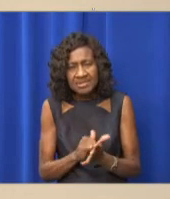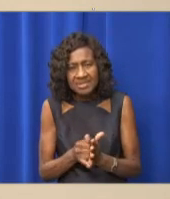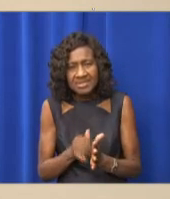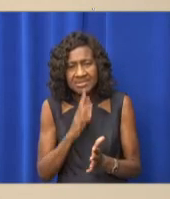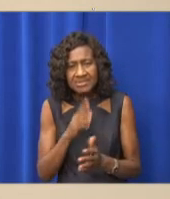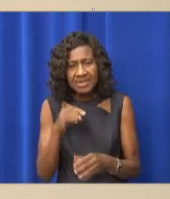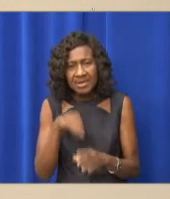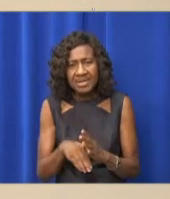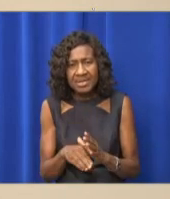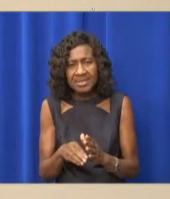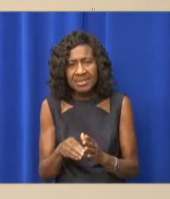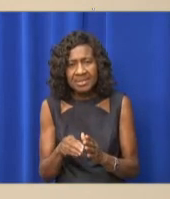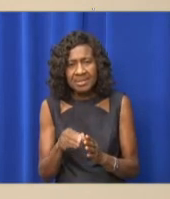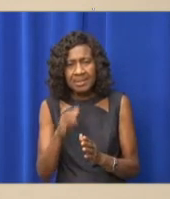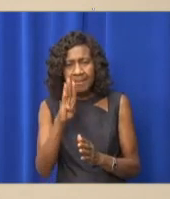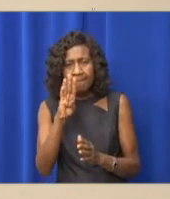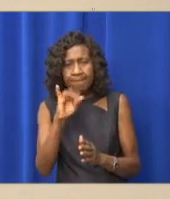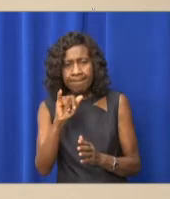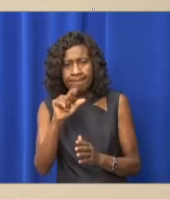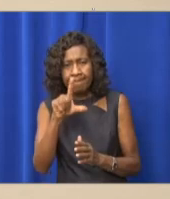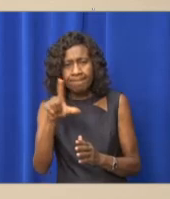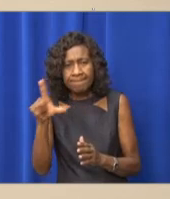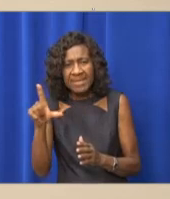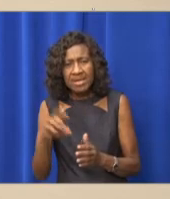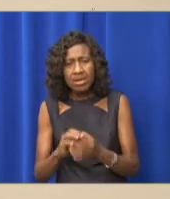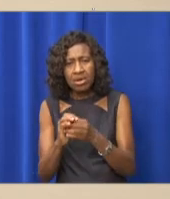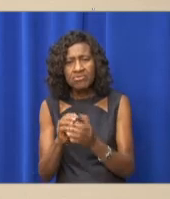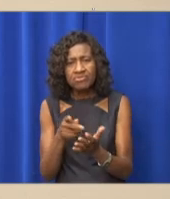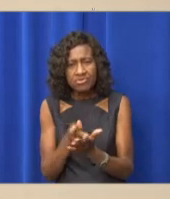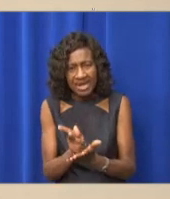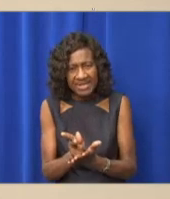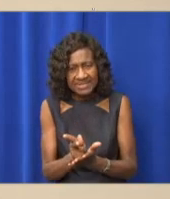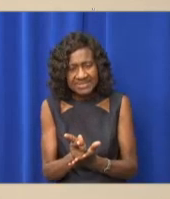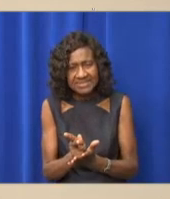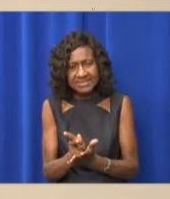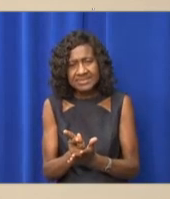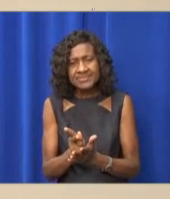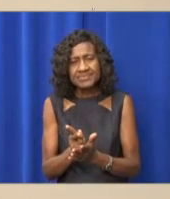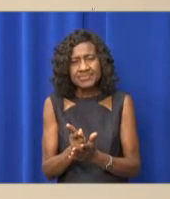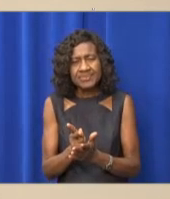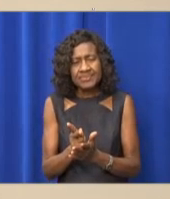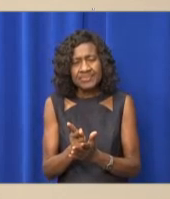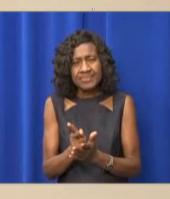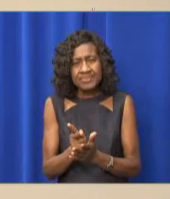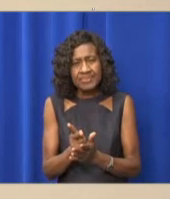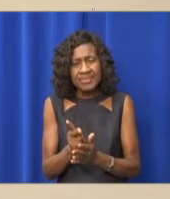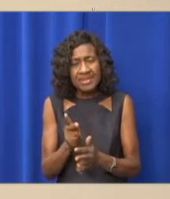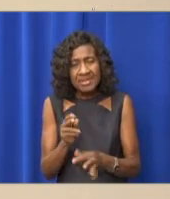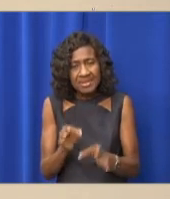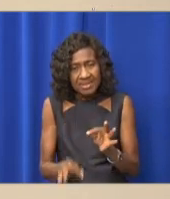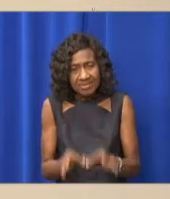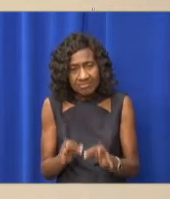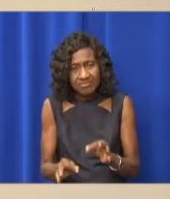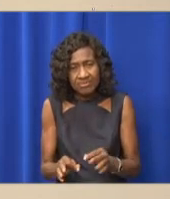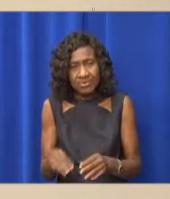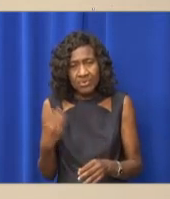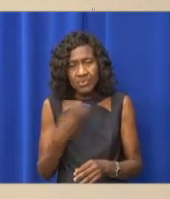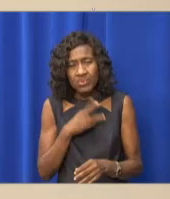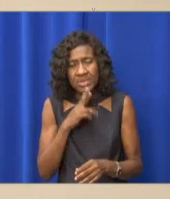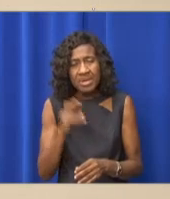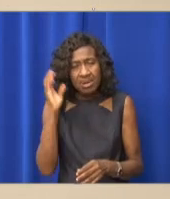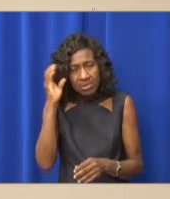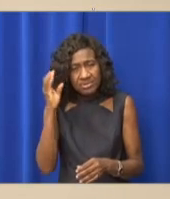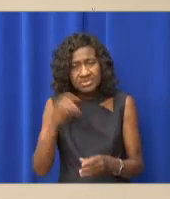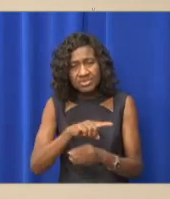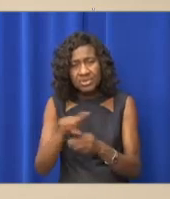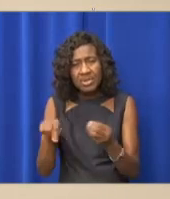Rights in cases such as this, where there are concerns about public health